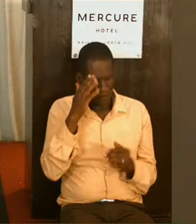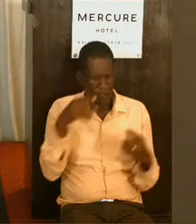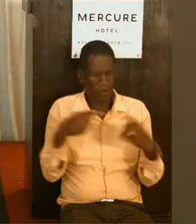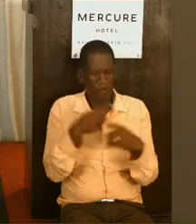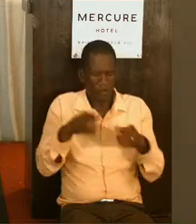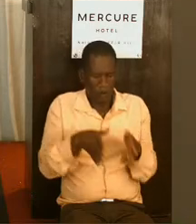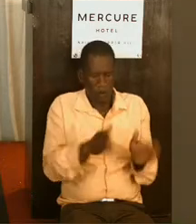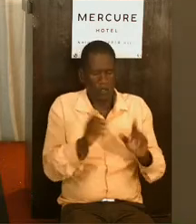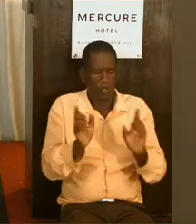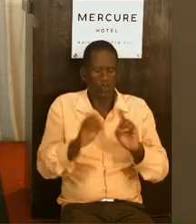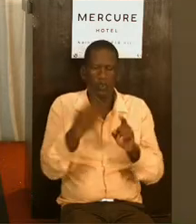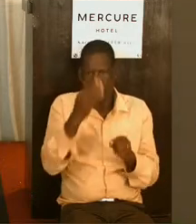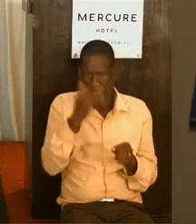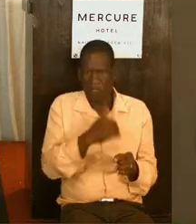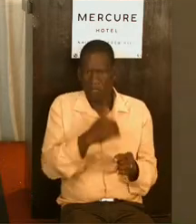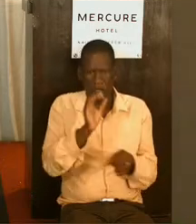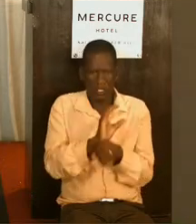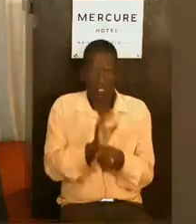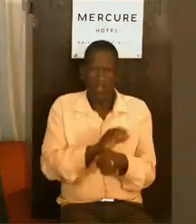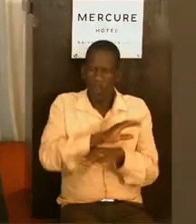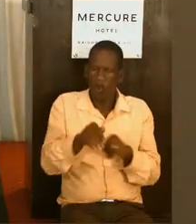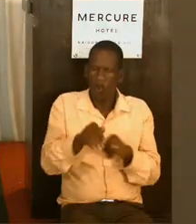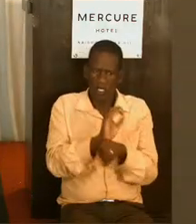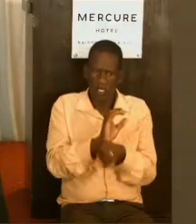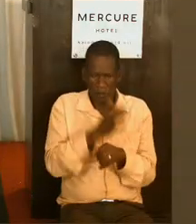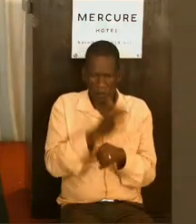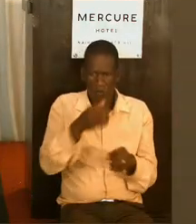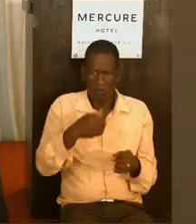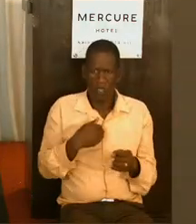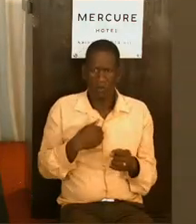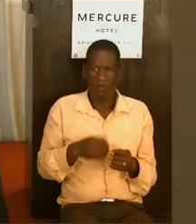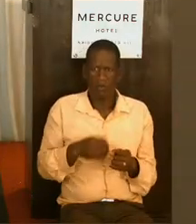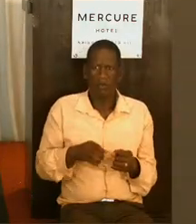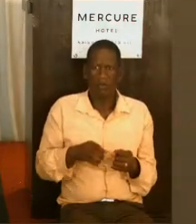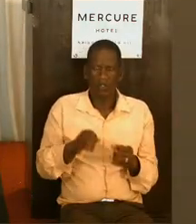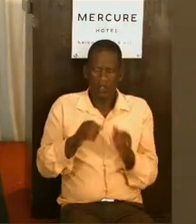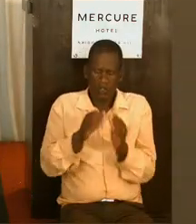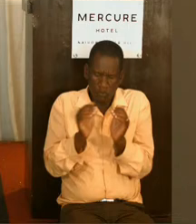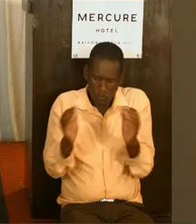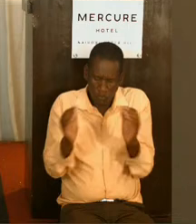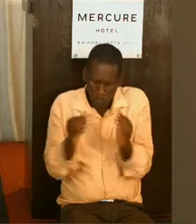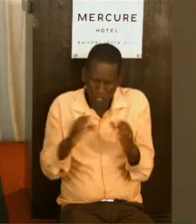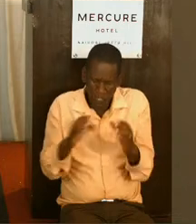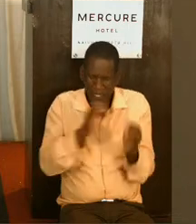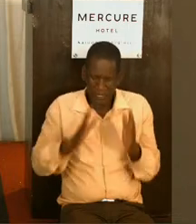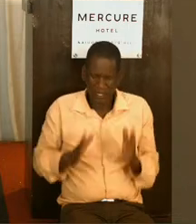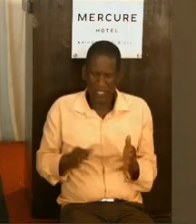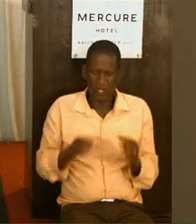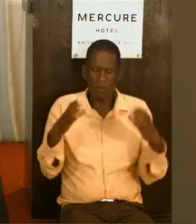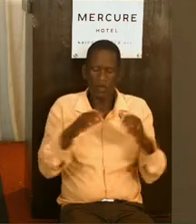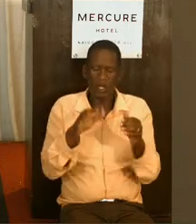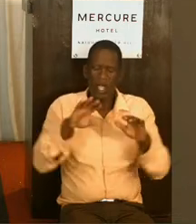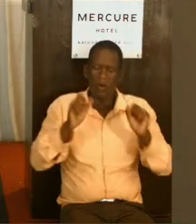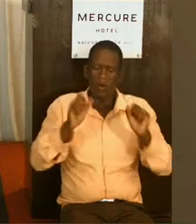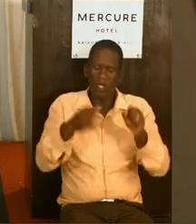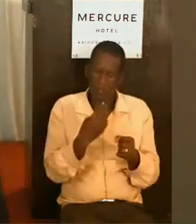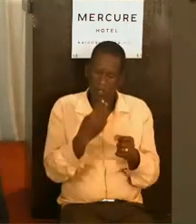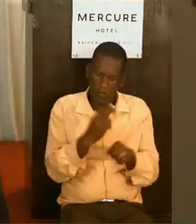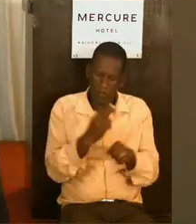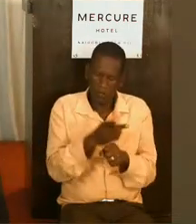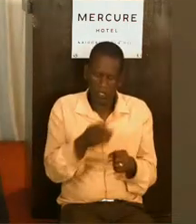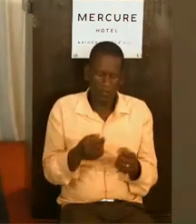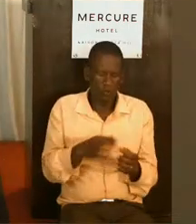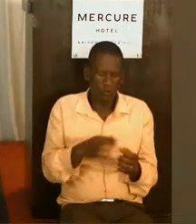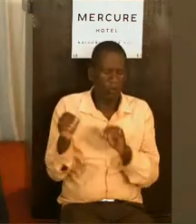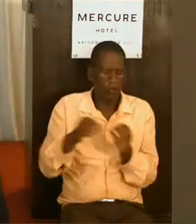various opportunities not just in the Catholic church but all churches because we have the jumia's the small Christian communities how can we use this to bring go back to